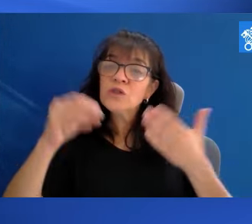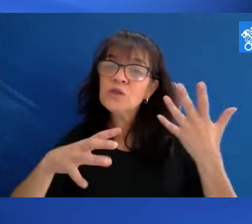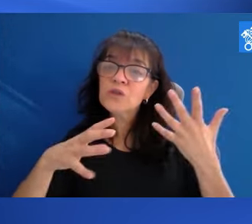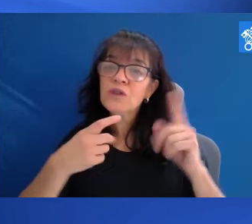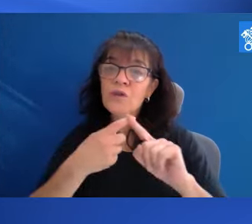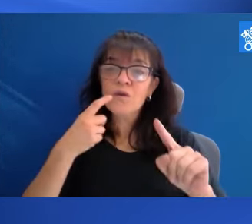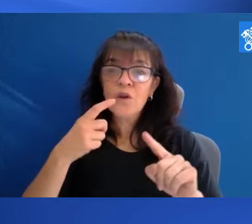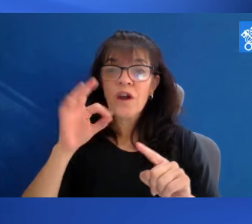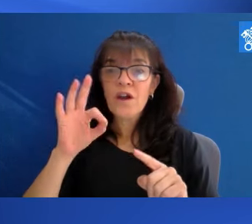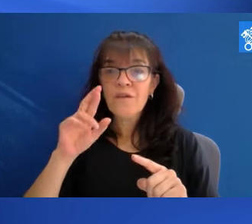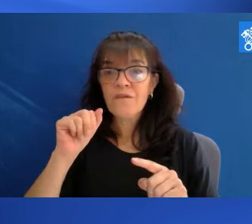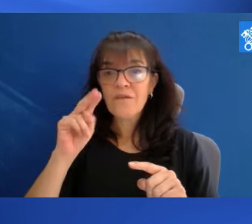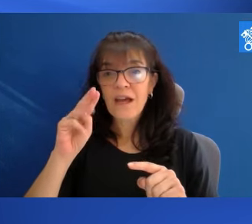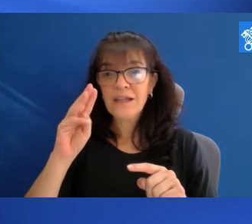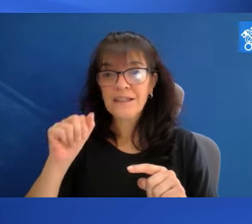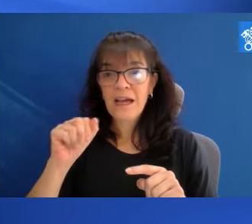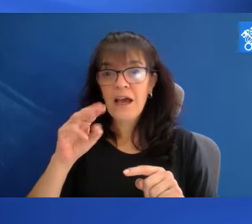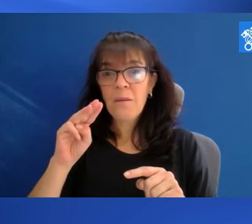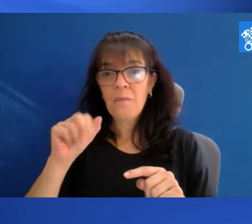Frata Maggiore and Angri.